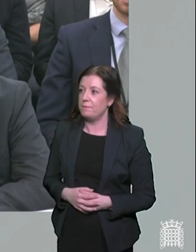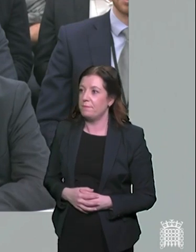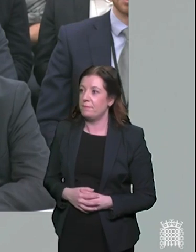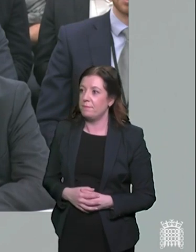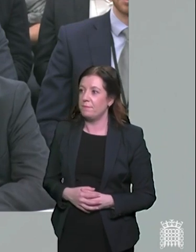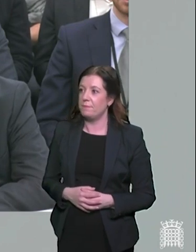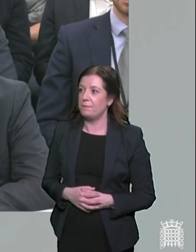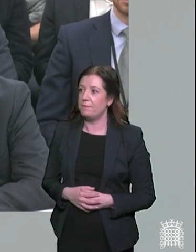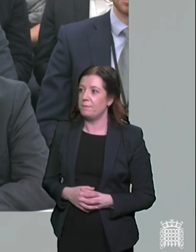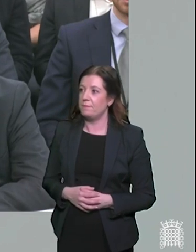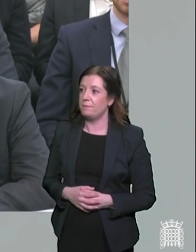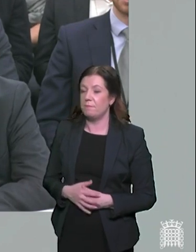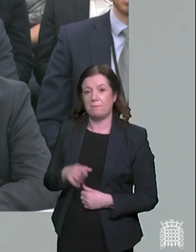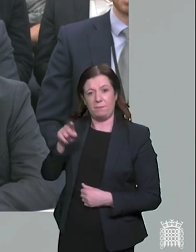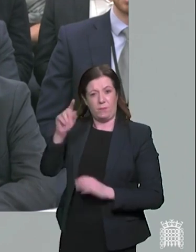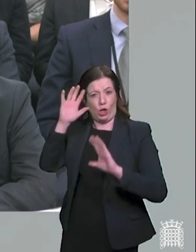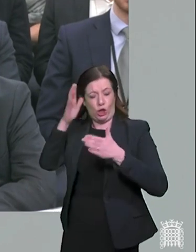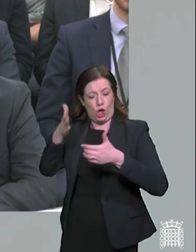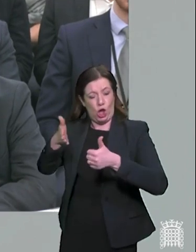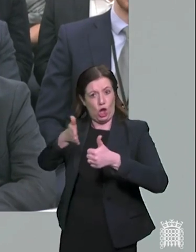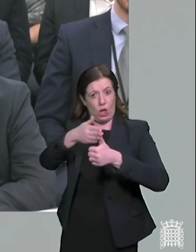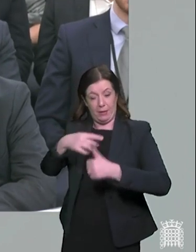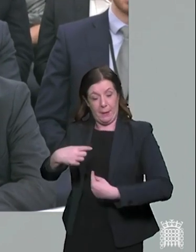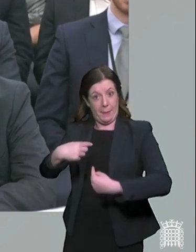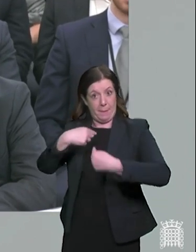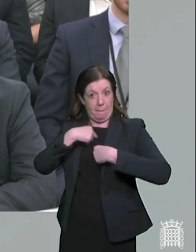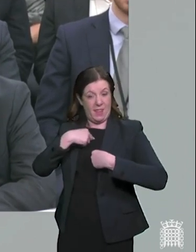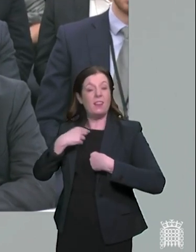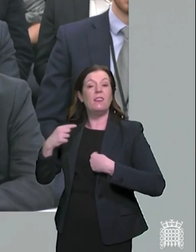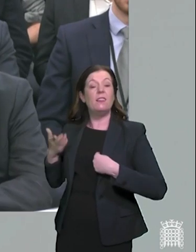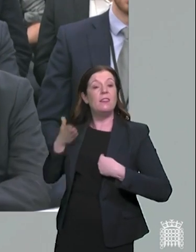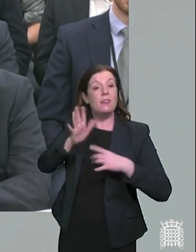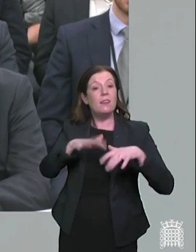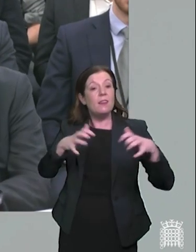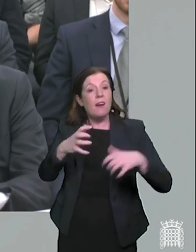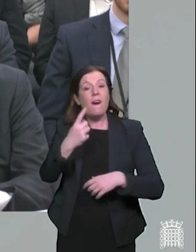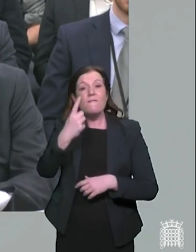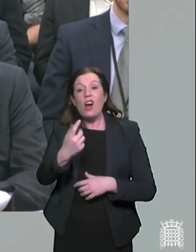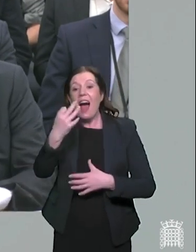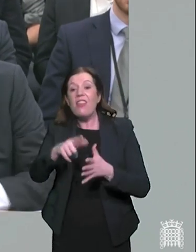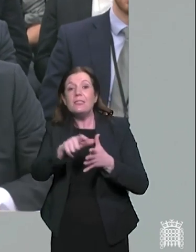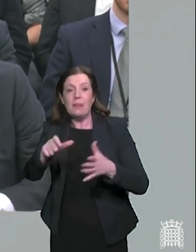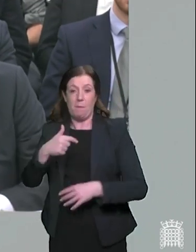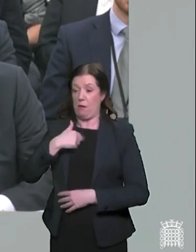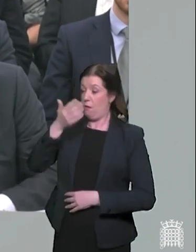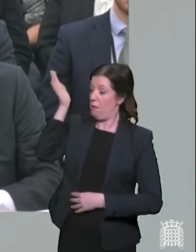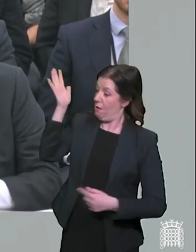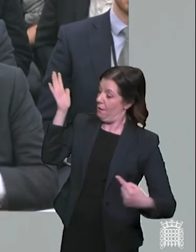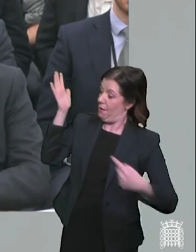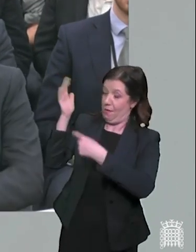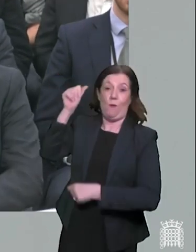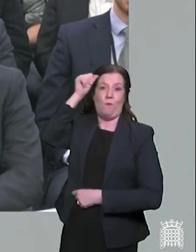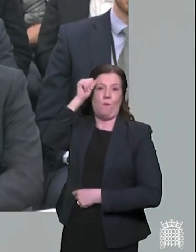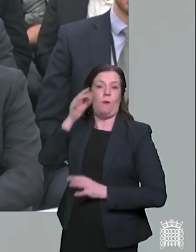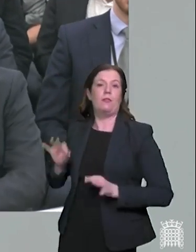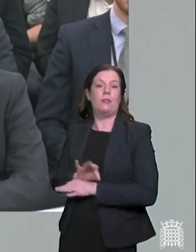Your first concern is that I may have knowingly or recklessly deceived Parliament on the 1st and 8th December when I said that the rules